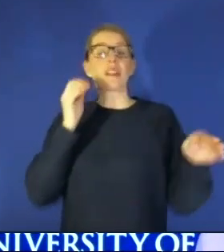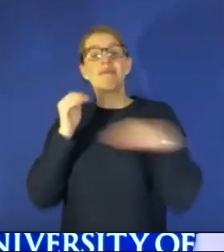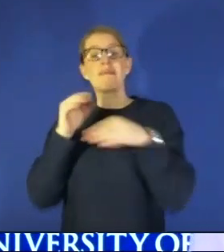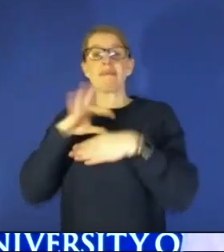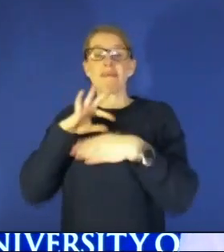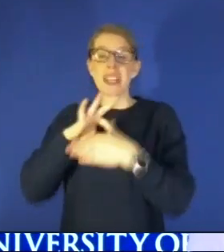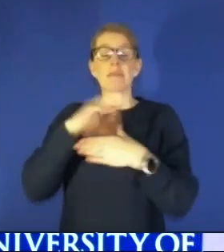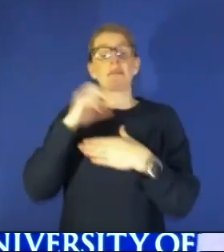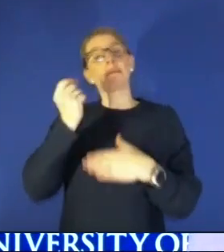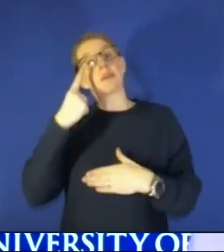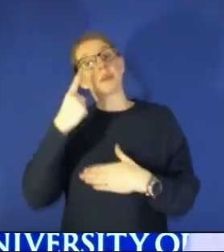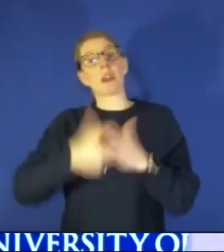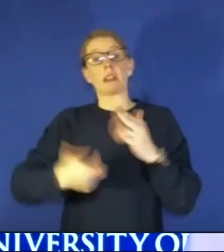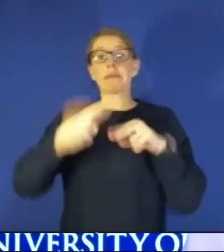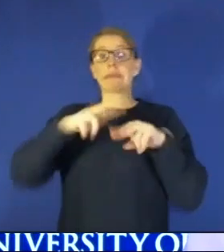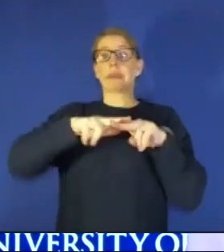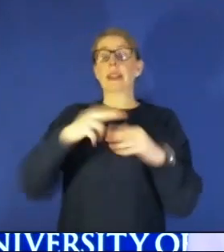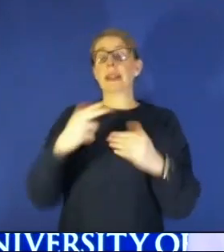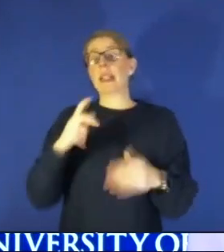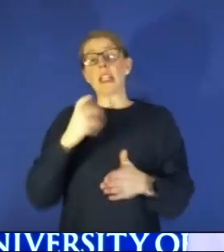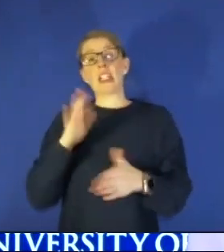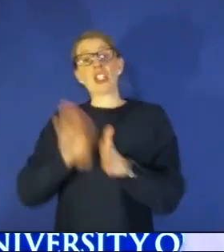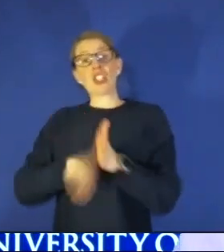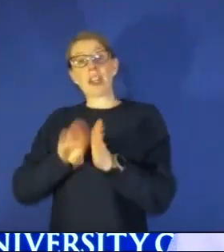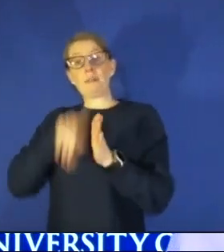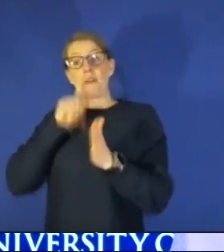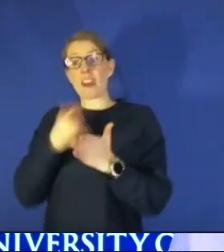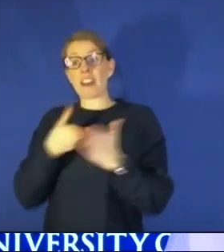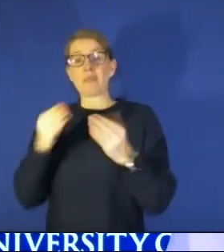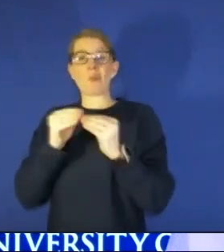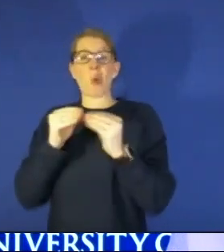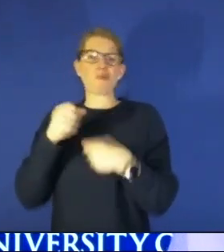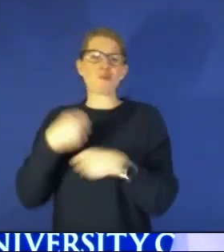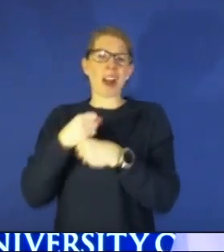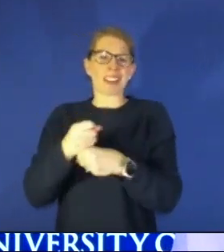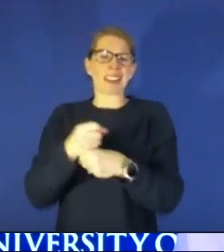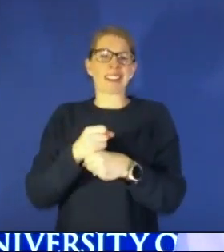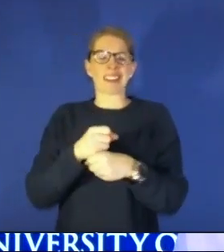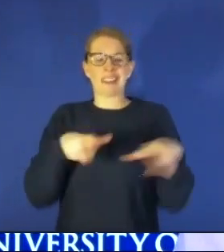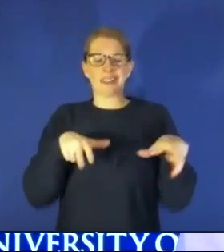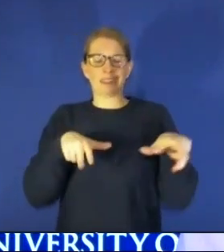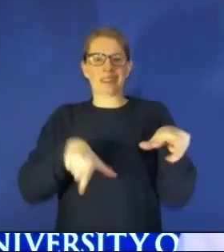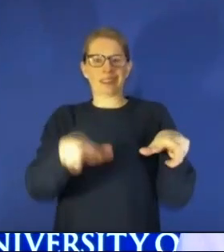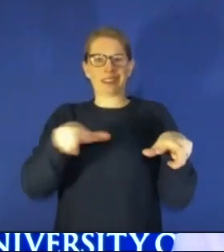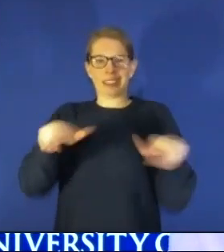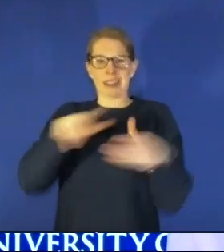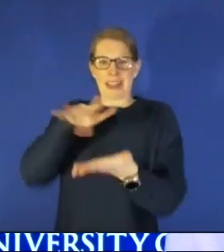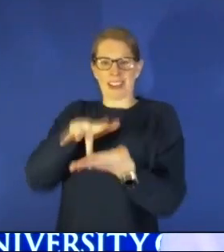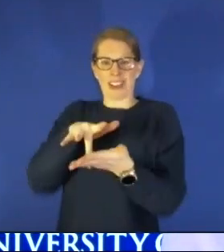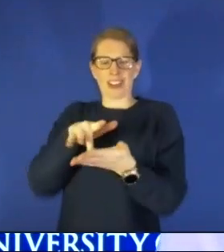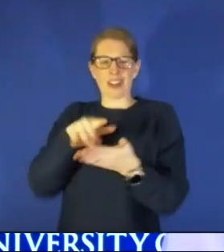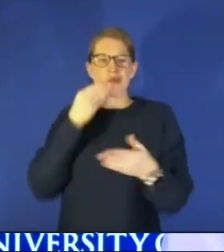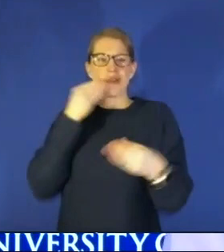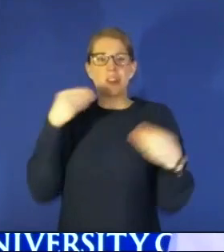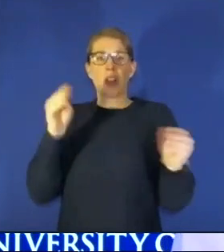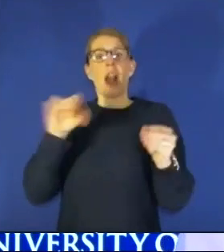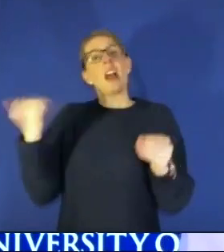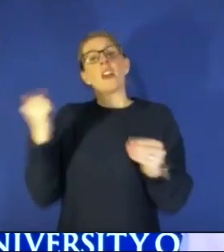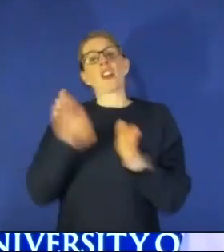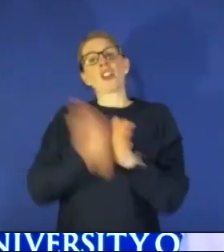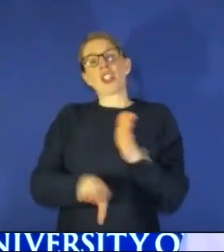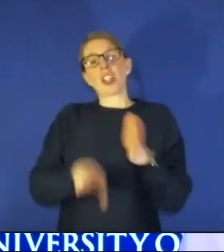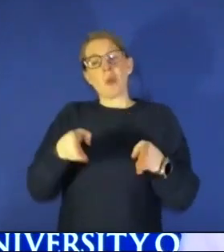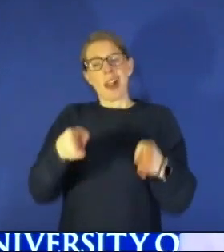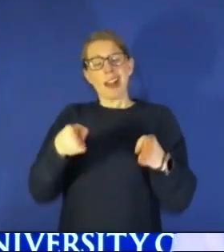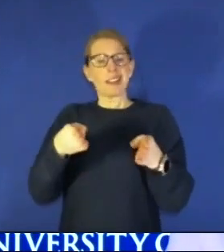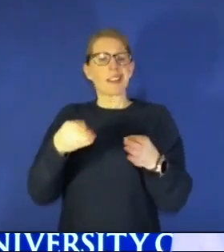a lot cheaper to eat those things that are more processed and in those aisles in the grocery store. But there are other cheap ways to be able to do